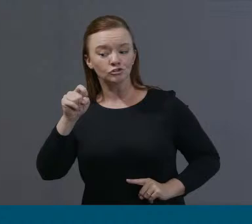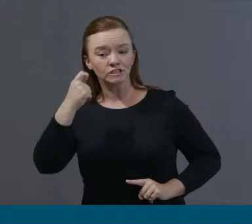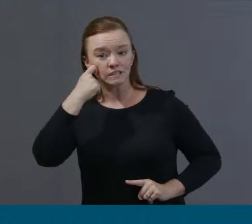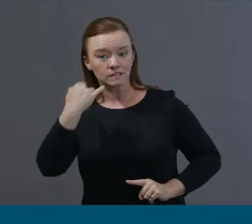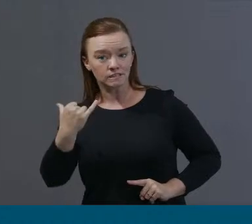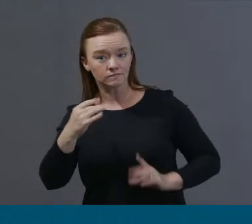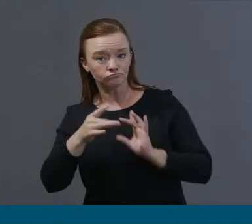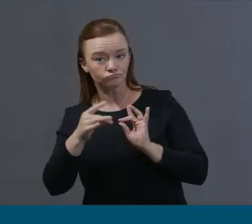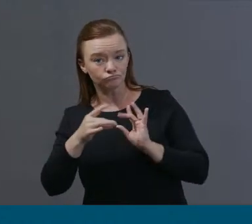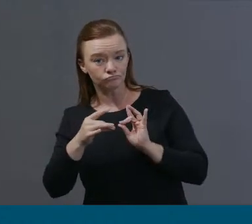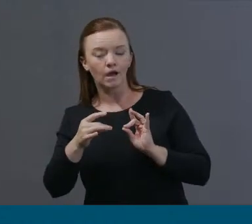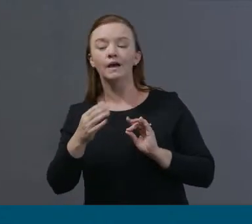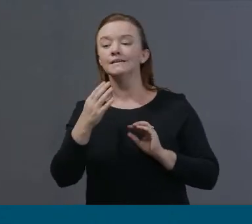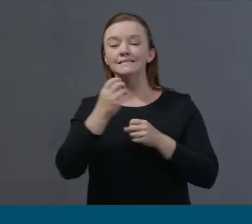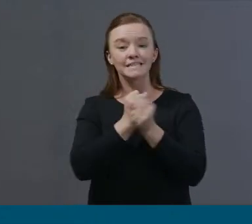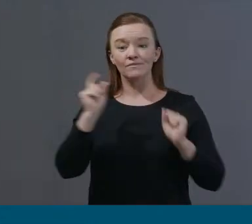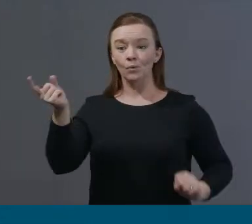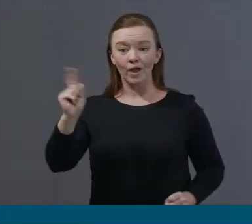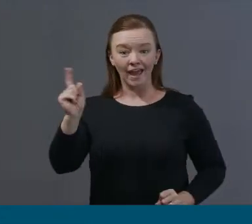safe at home.